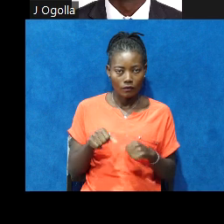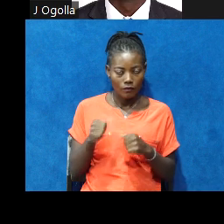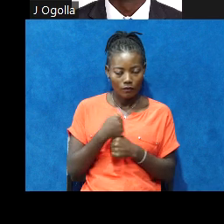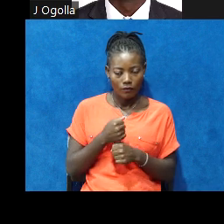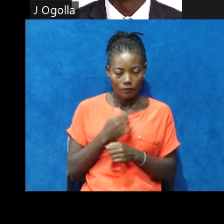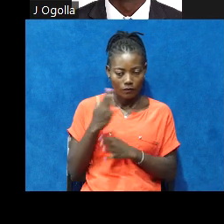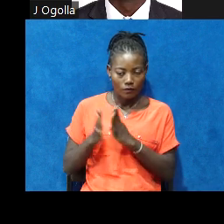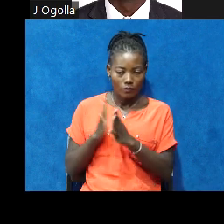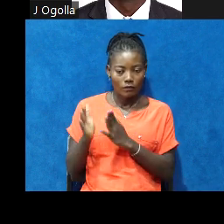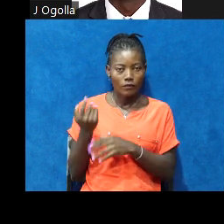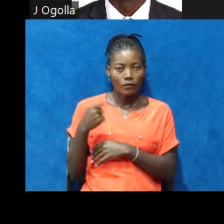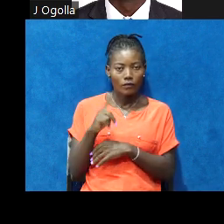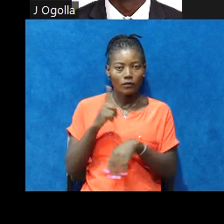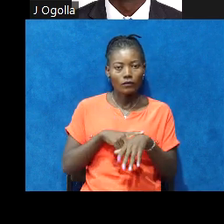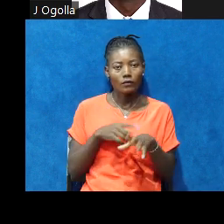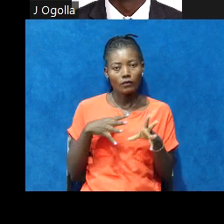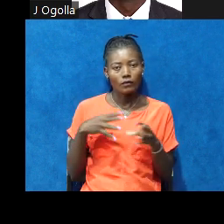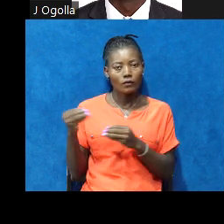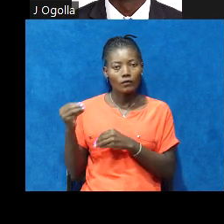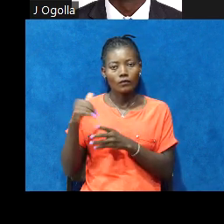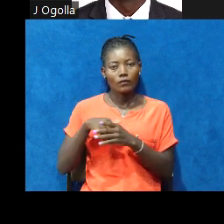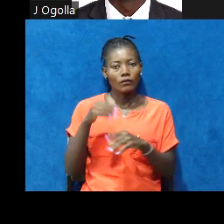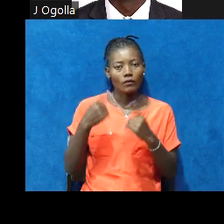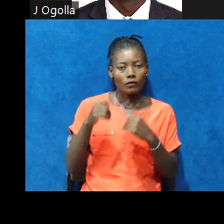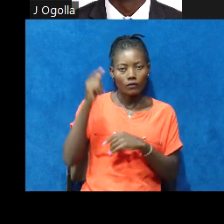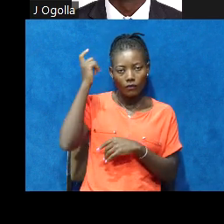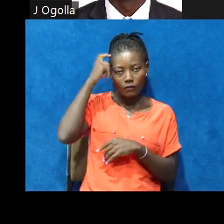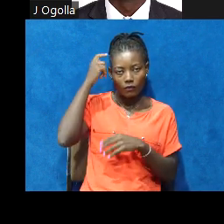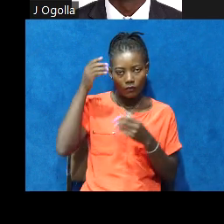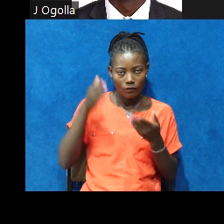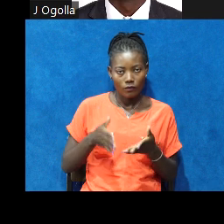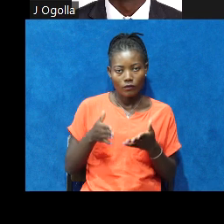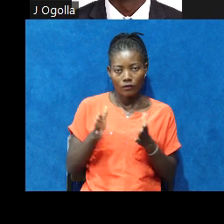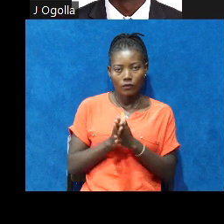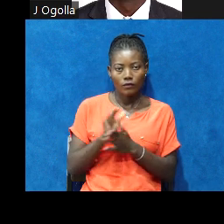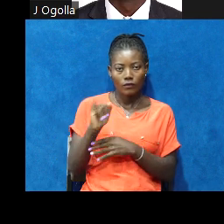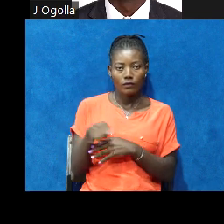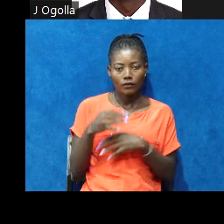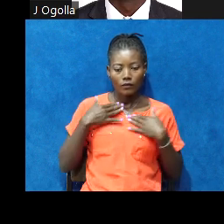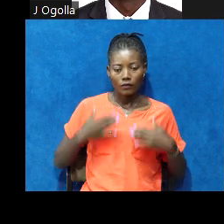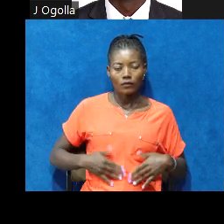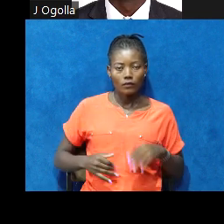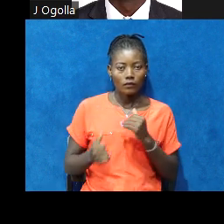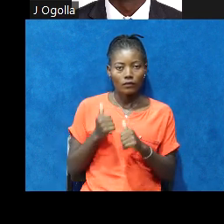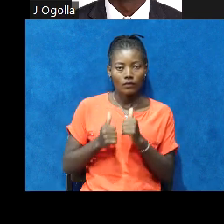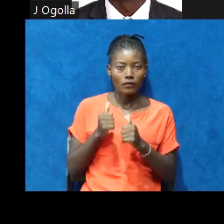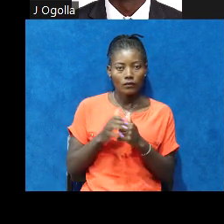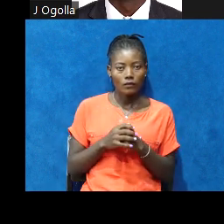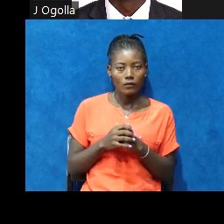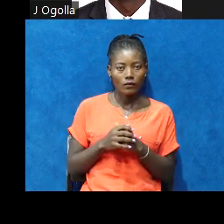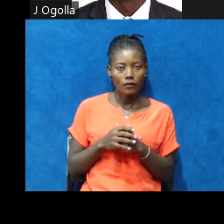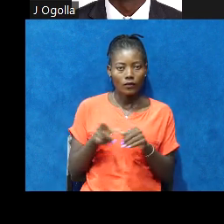do to prepare yourself as you go into the game. So your mind is already there. Now it's just your body that's going to